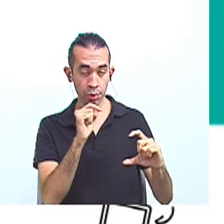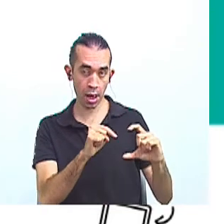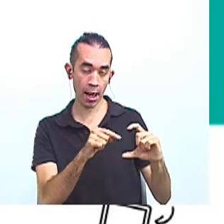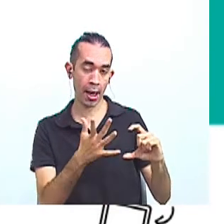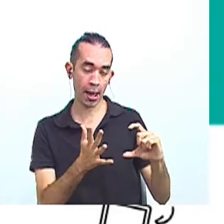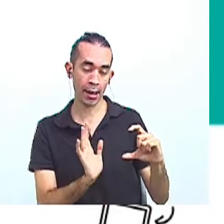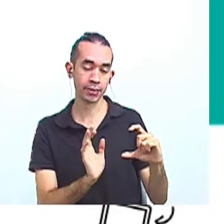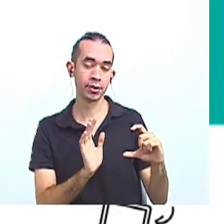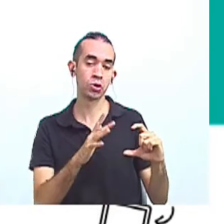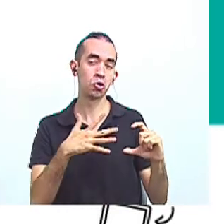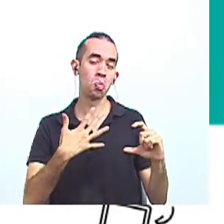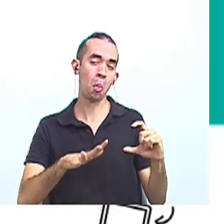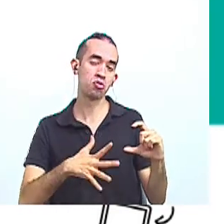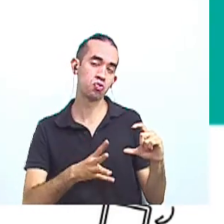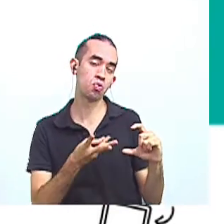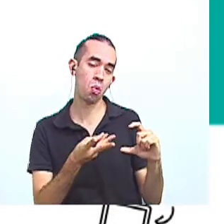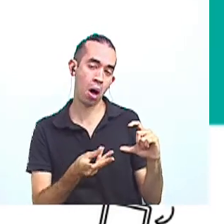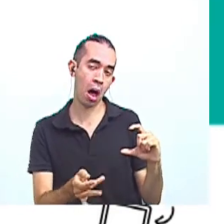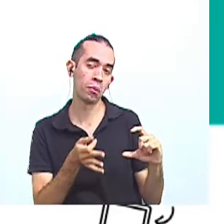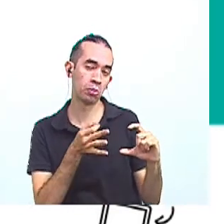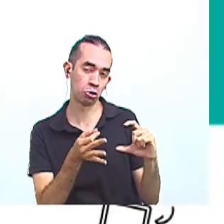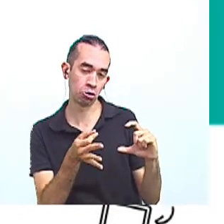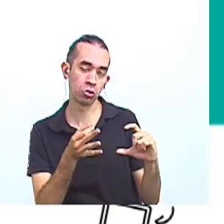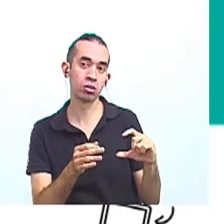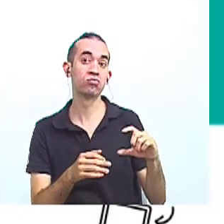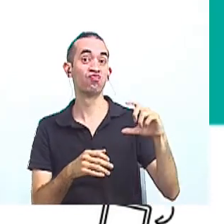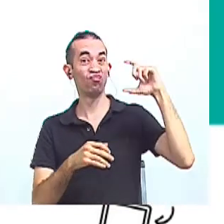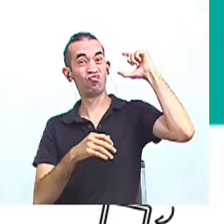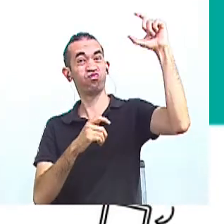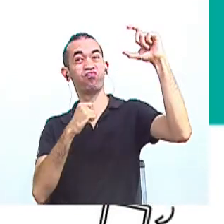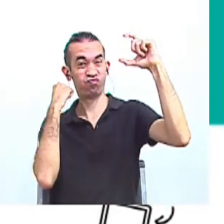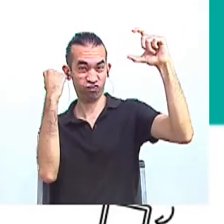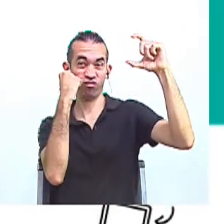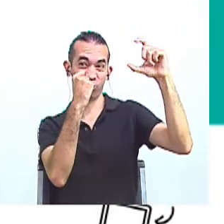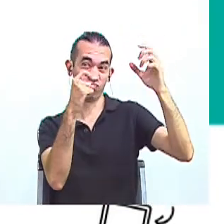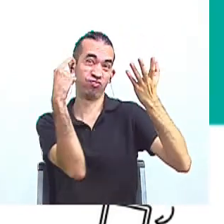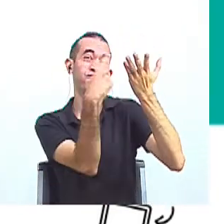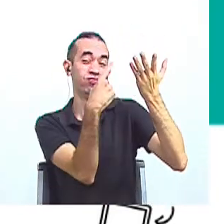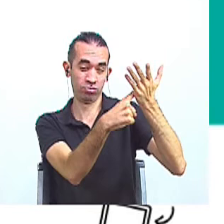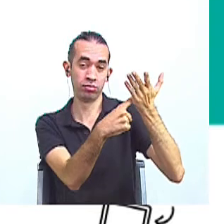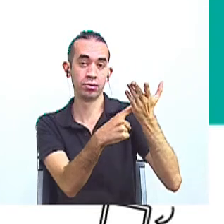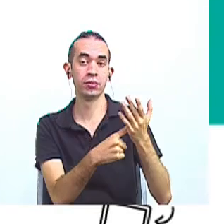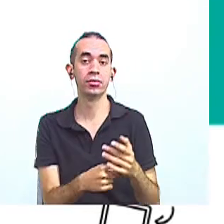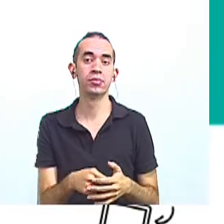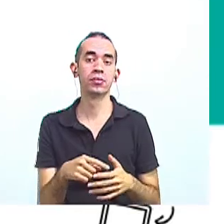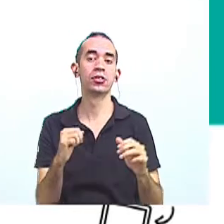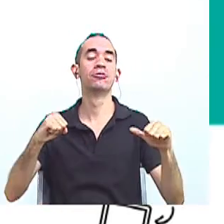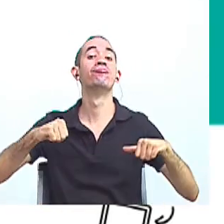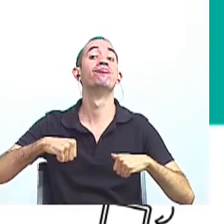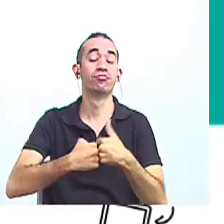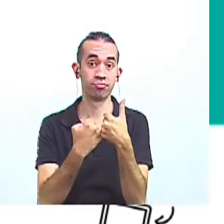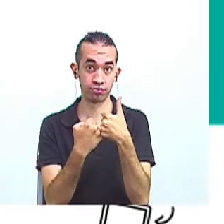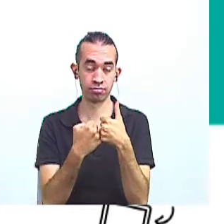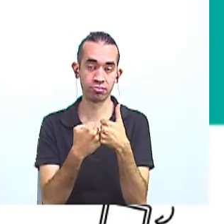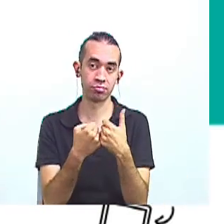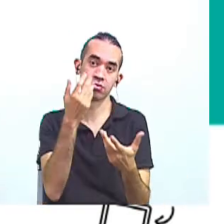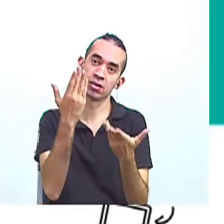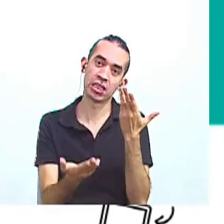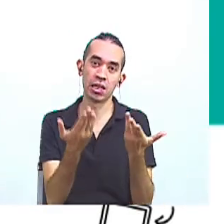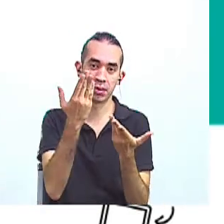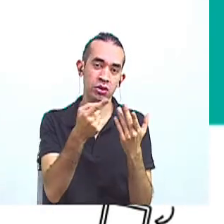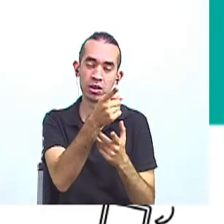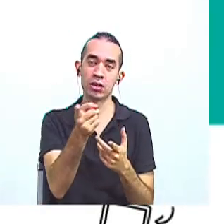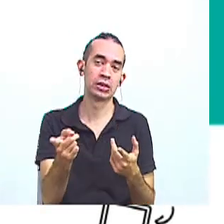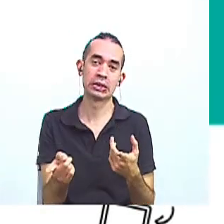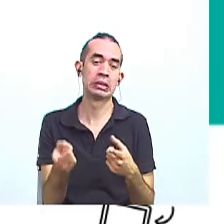one that is very, very strong on top. All right? So I have a challenge for you. Maybe you haven't been